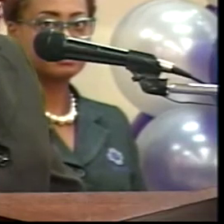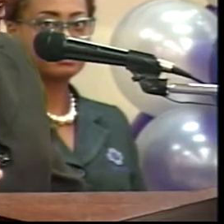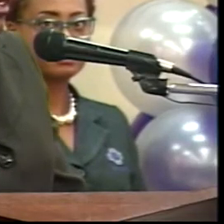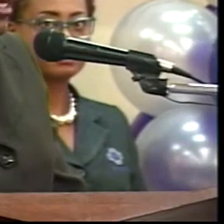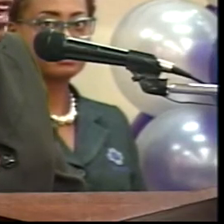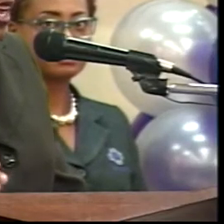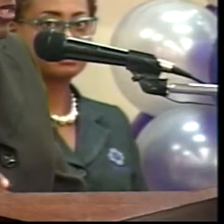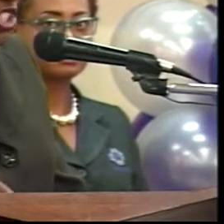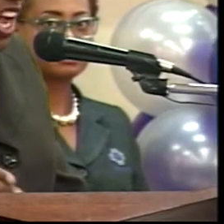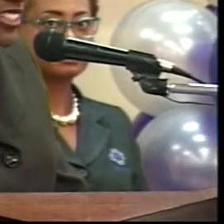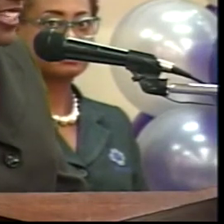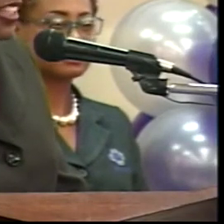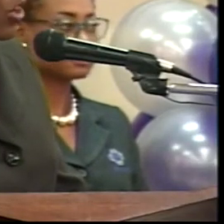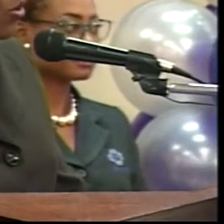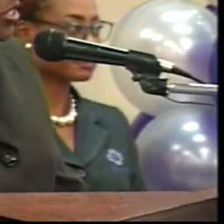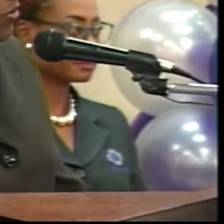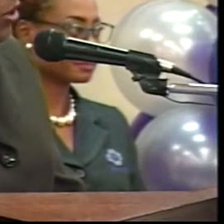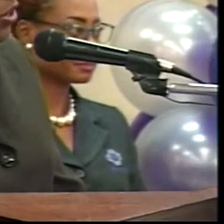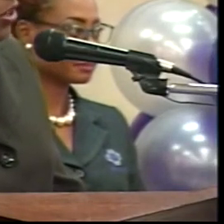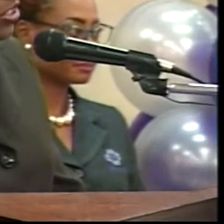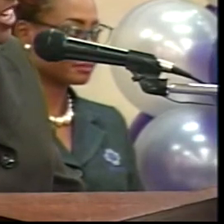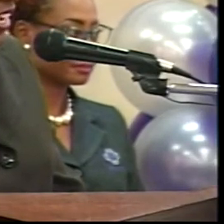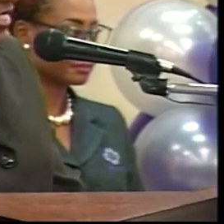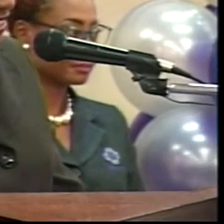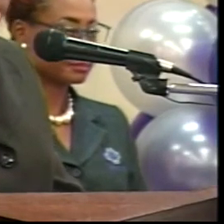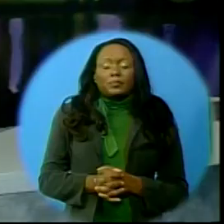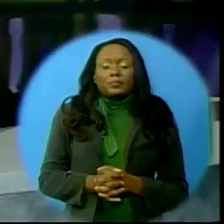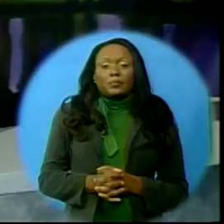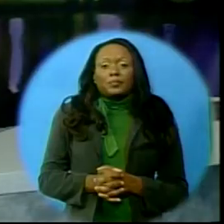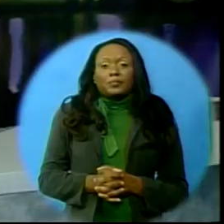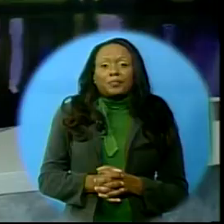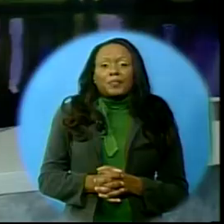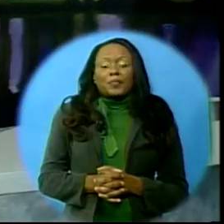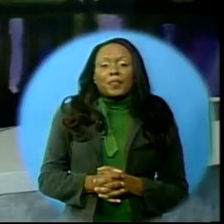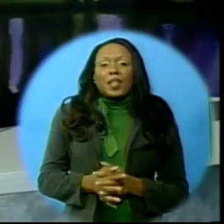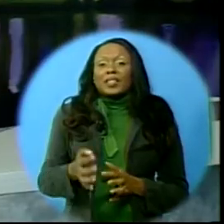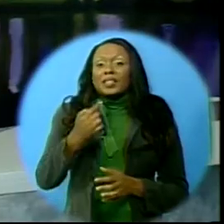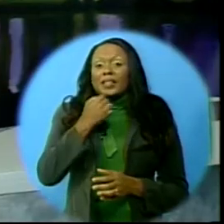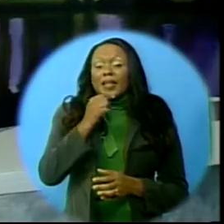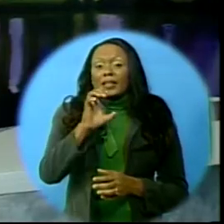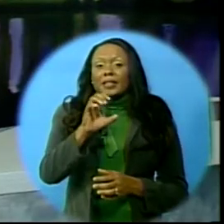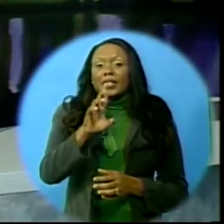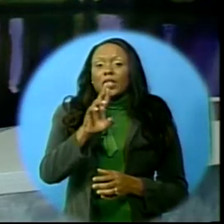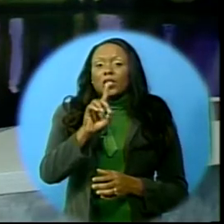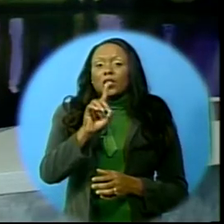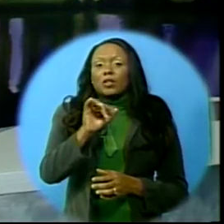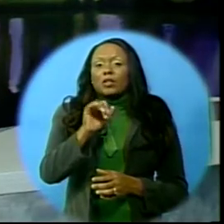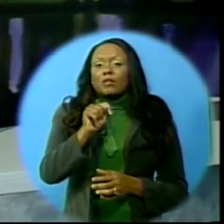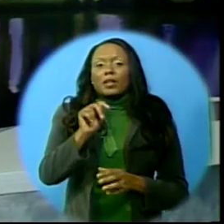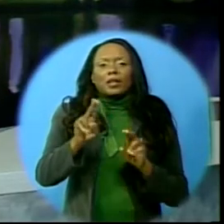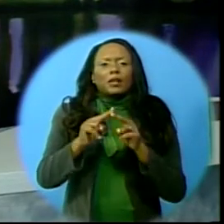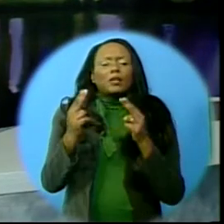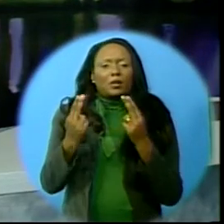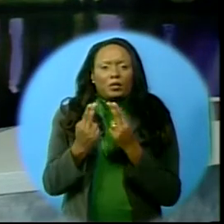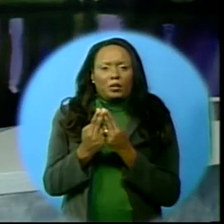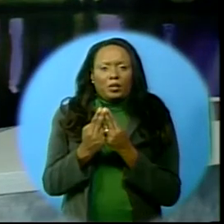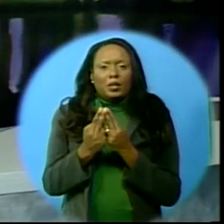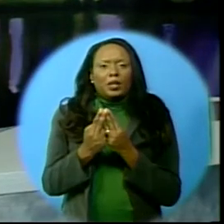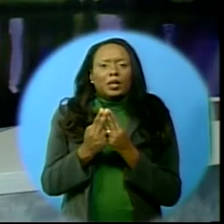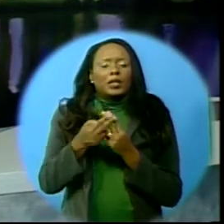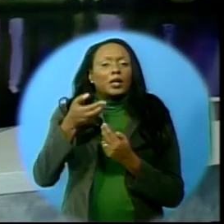and charting the course for your child. Ms. Clark says the credit union has answered the calls